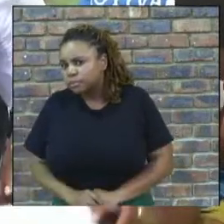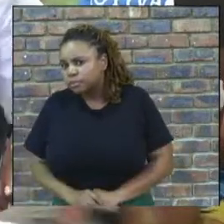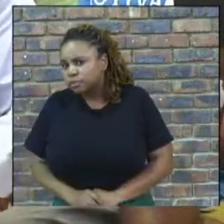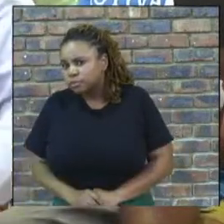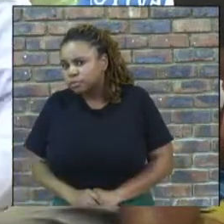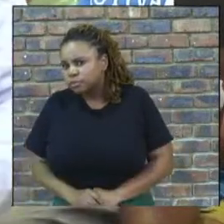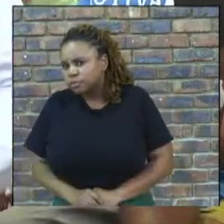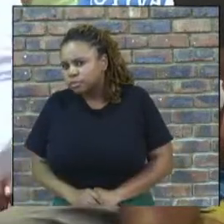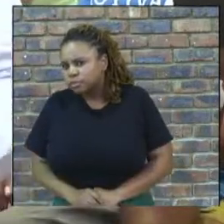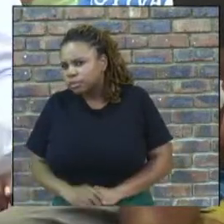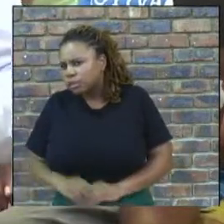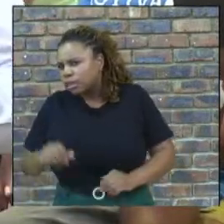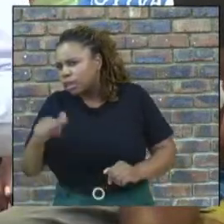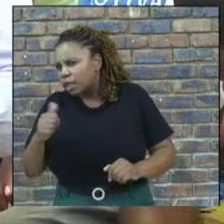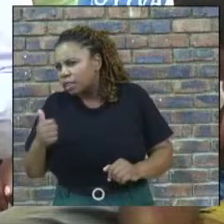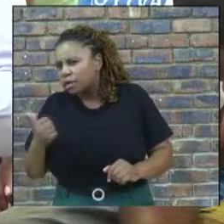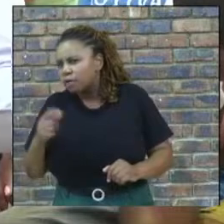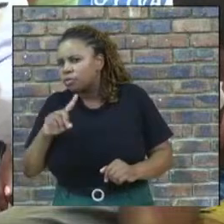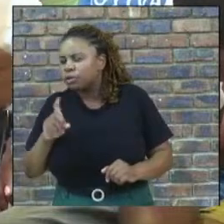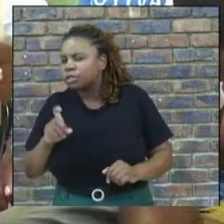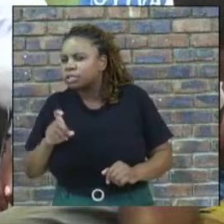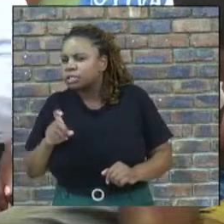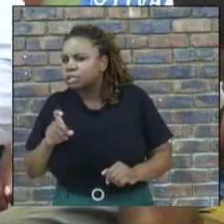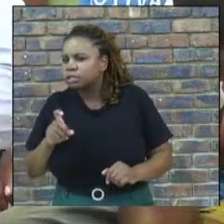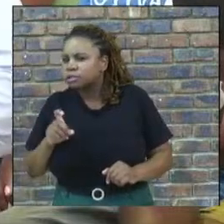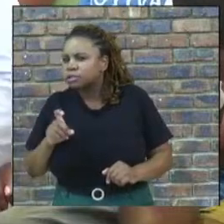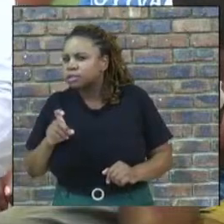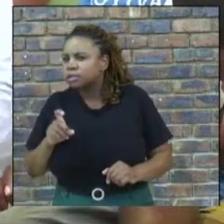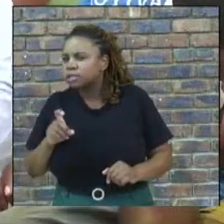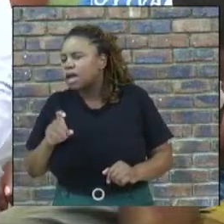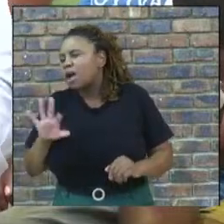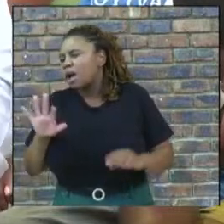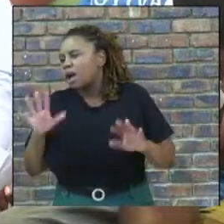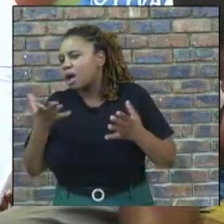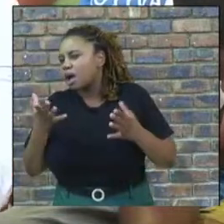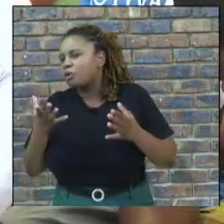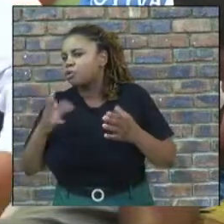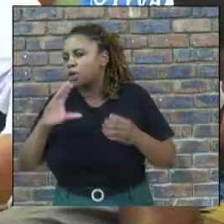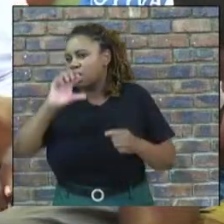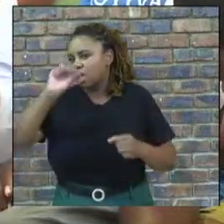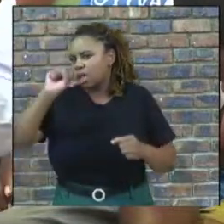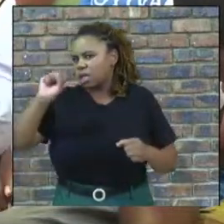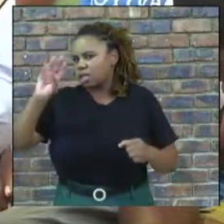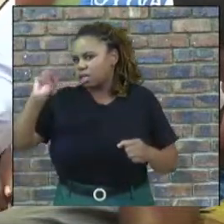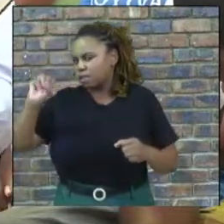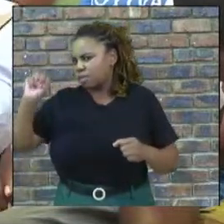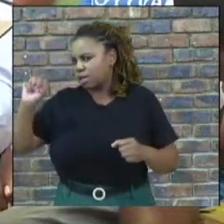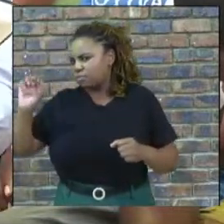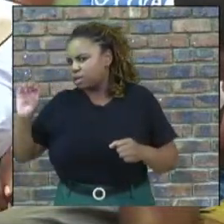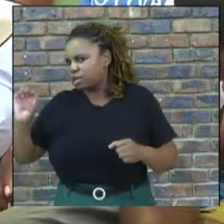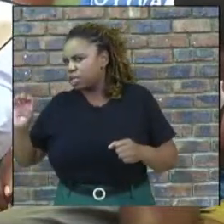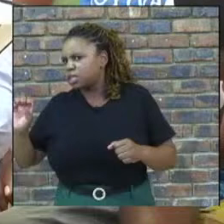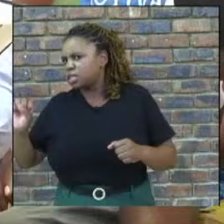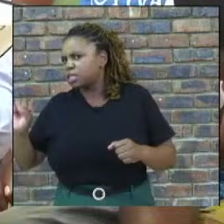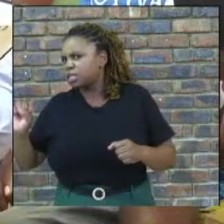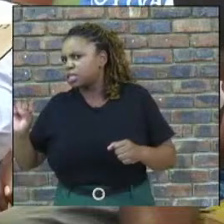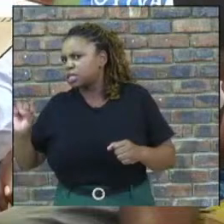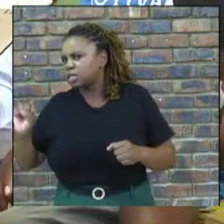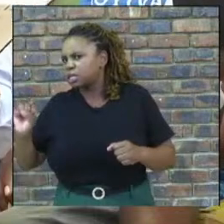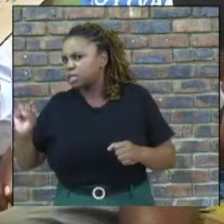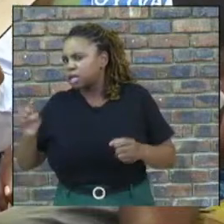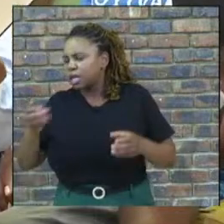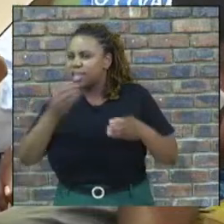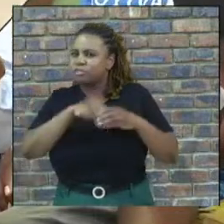how are we going to benefit SMMEs on these projects, because they are based in the coastal